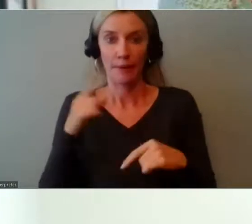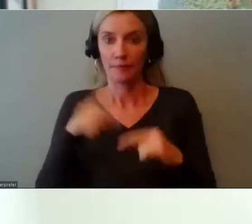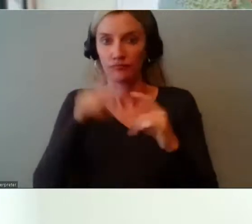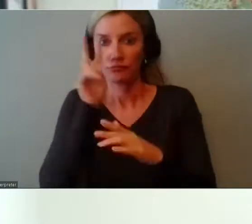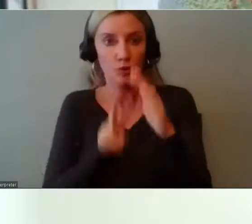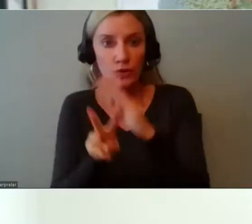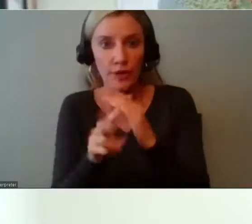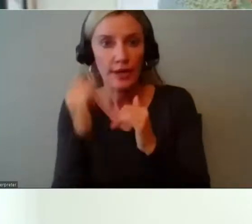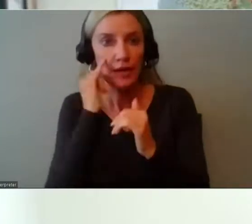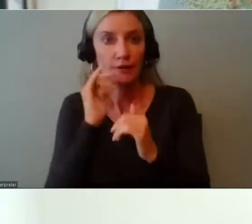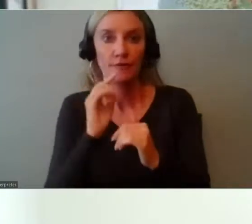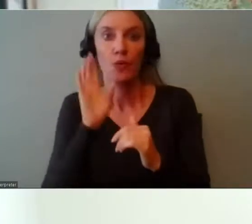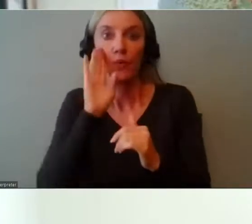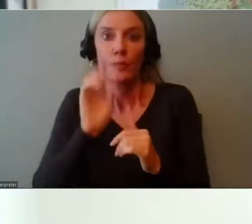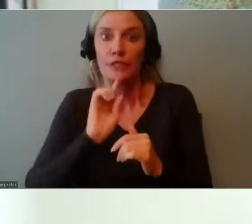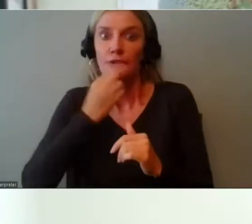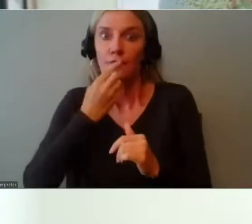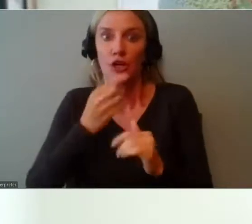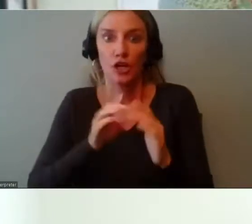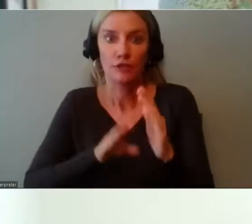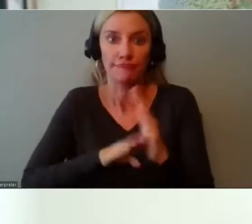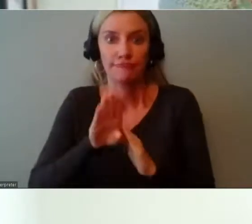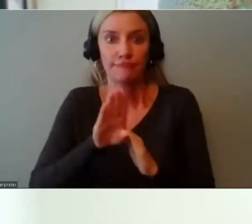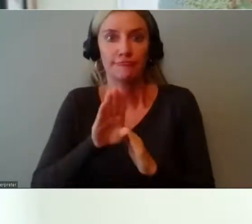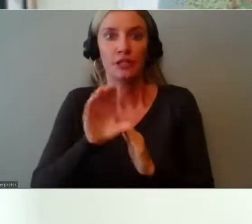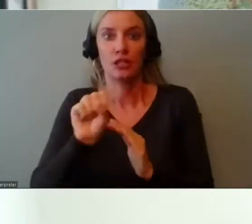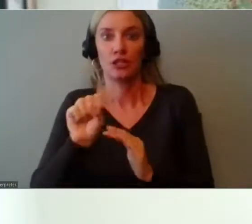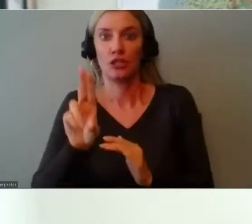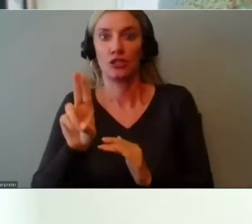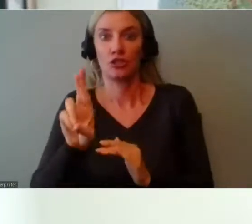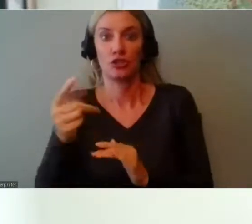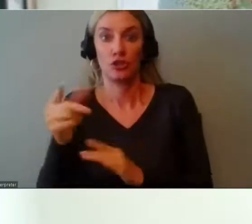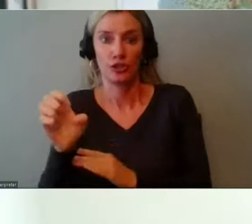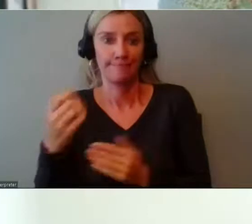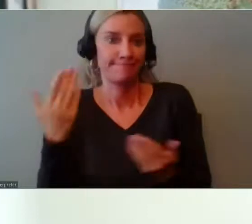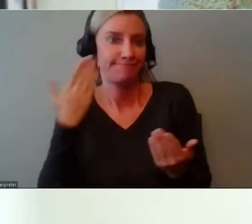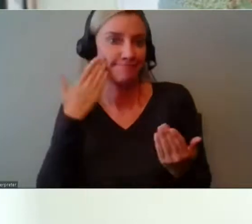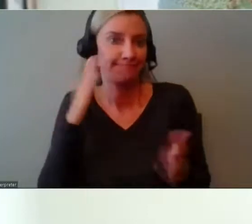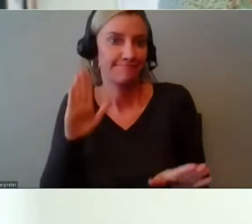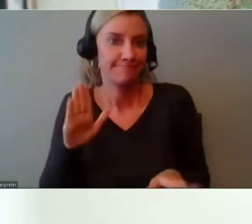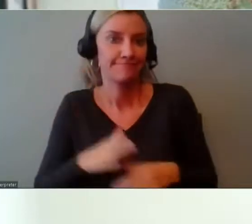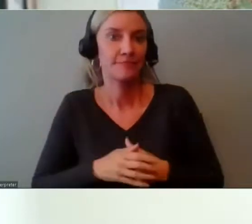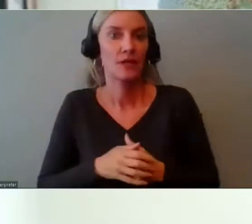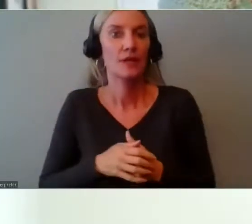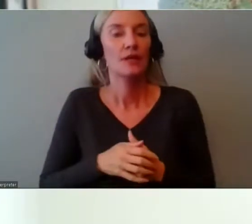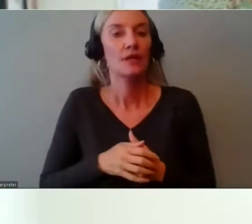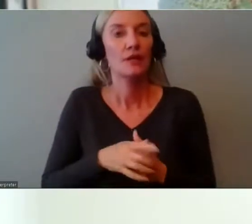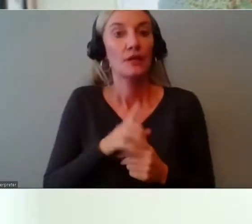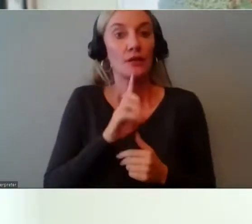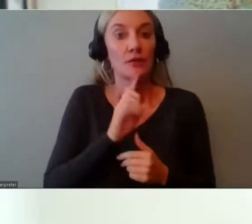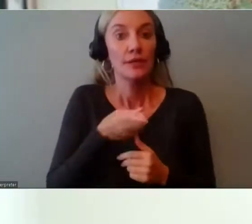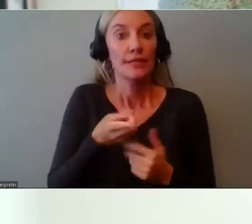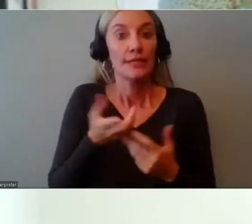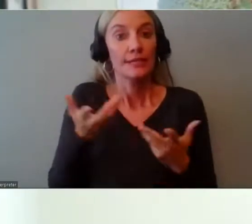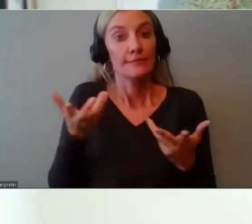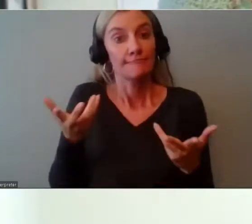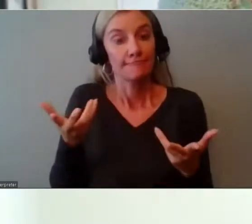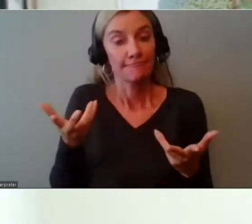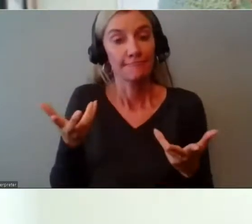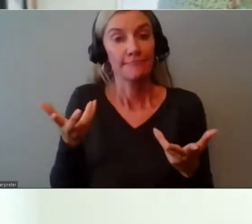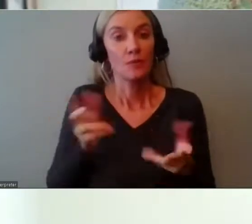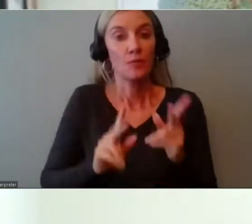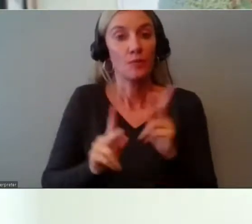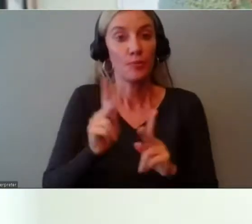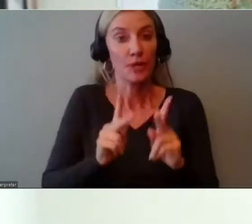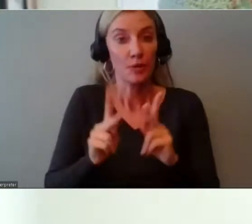very severe surge in and of itself. It is predominantly those people